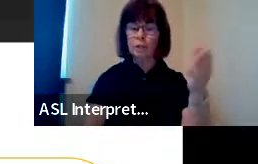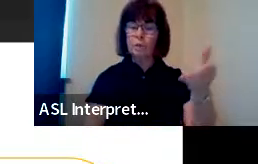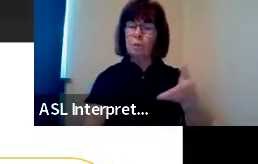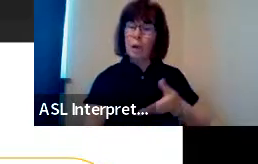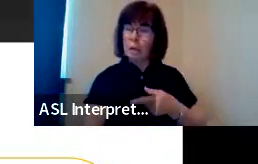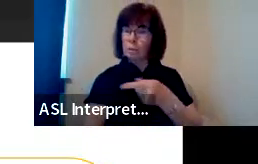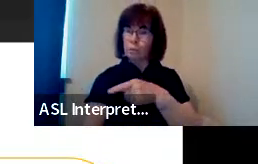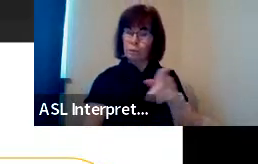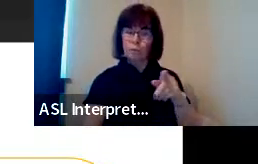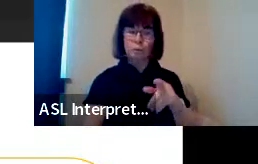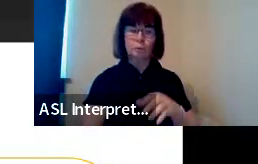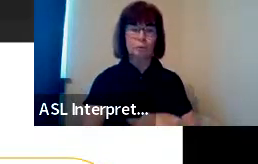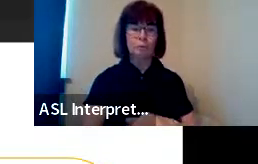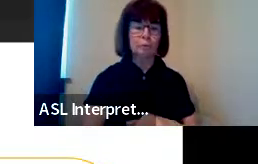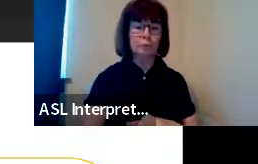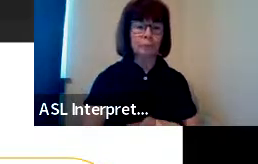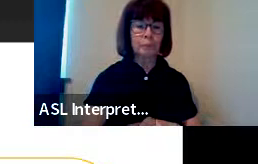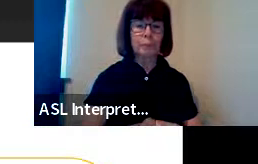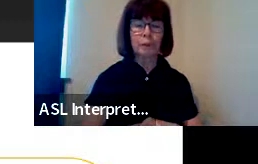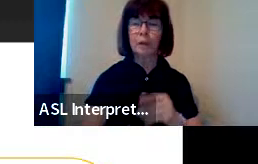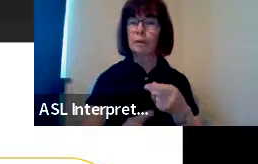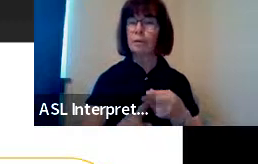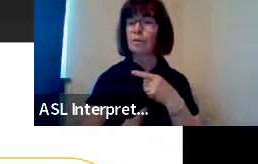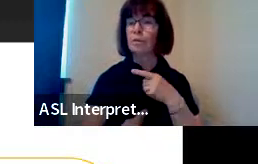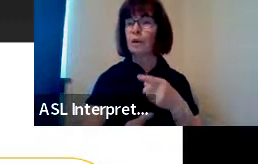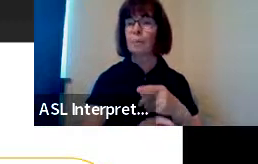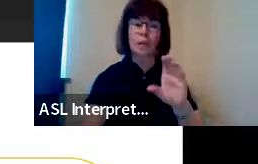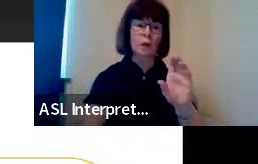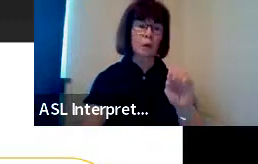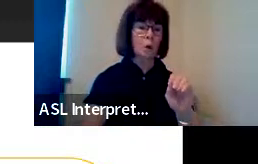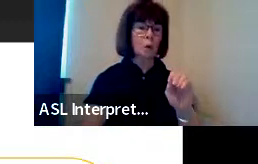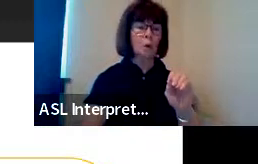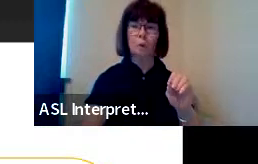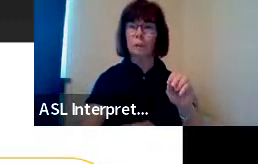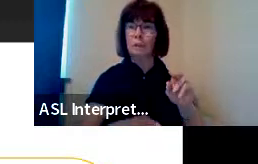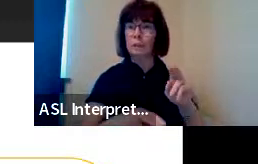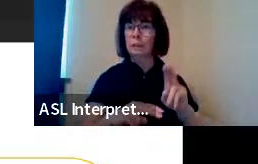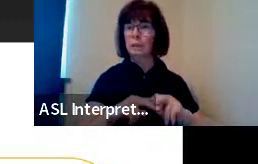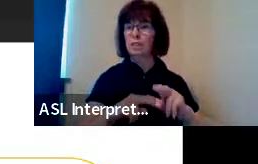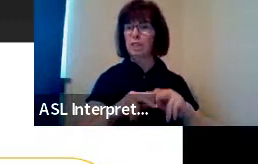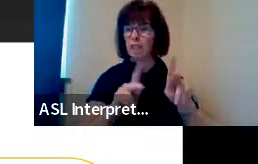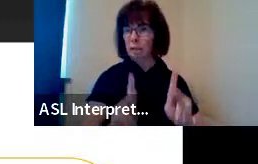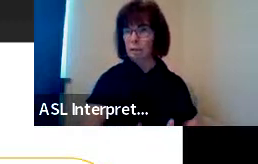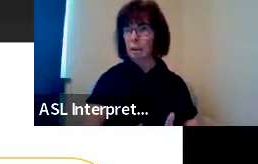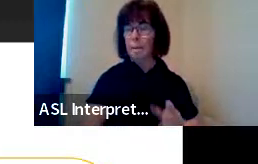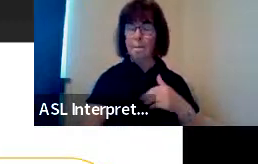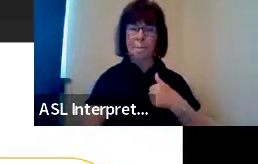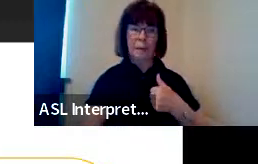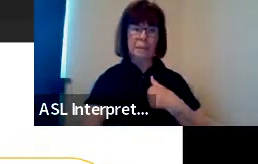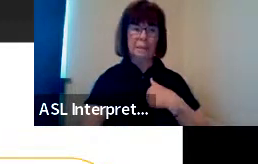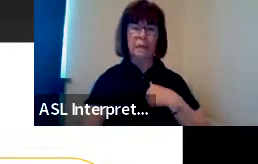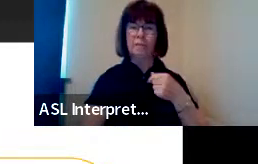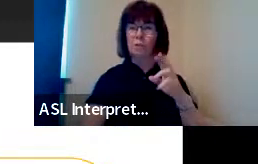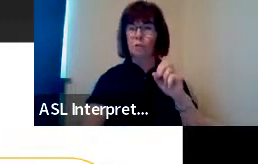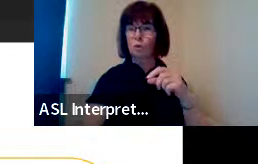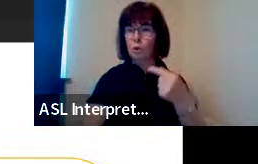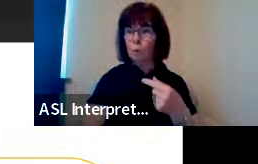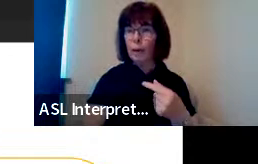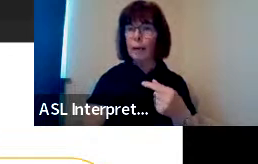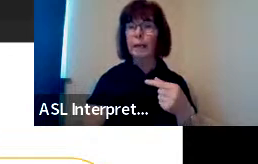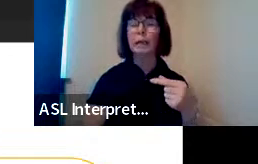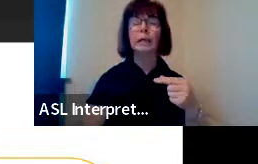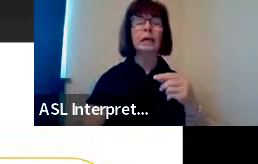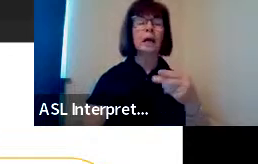behalf of the co-chairs, myself, Greg Hodge, and Nestor